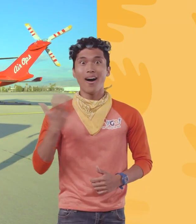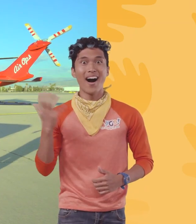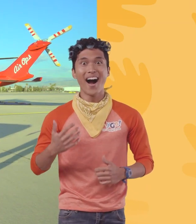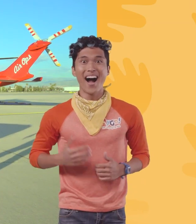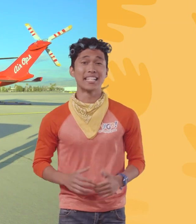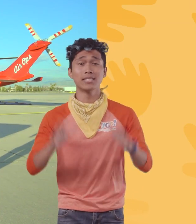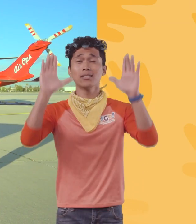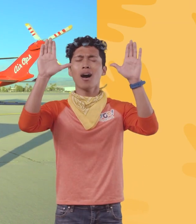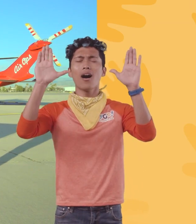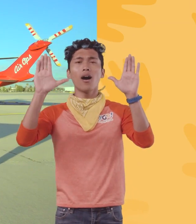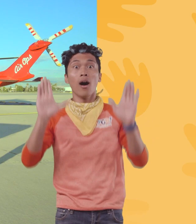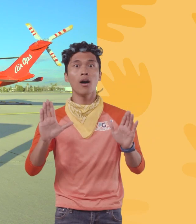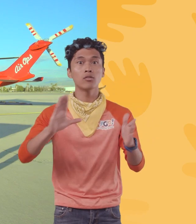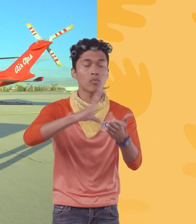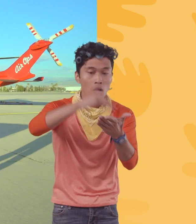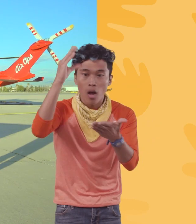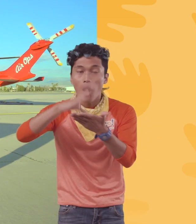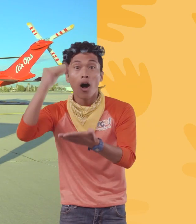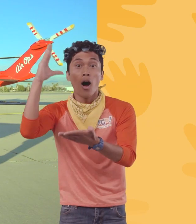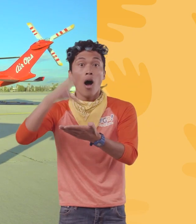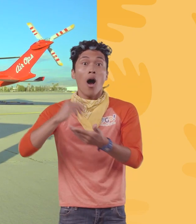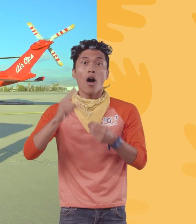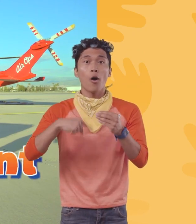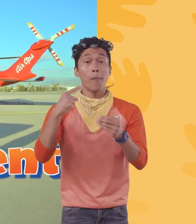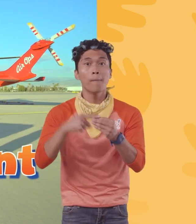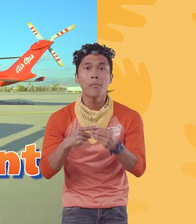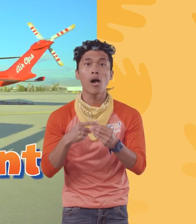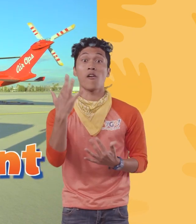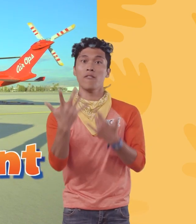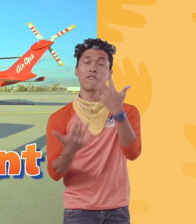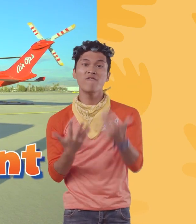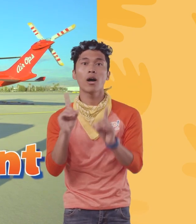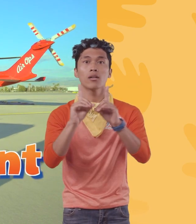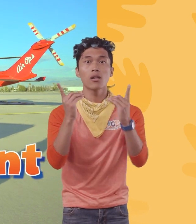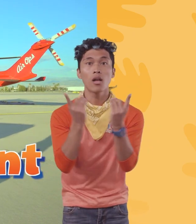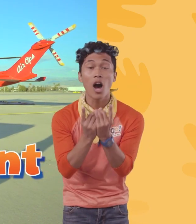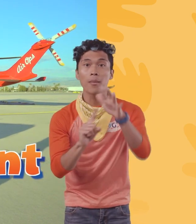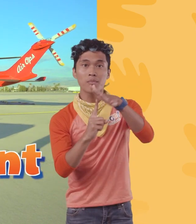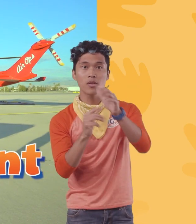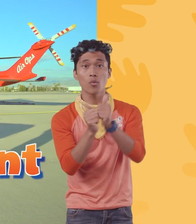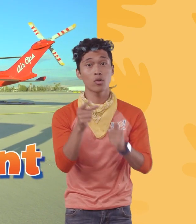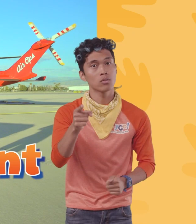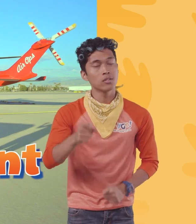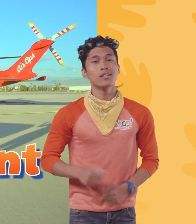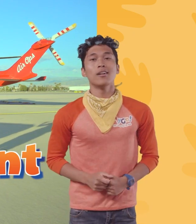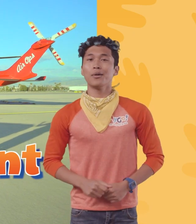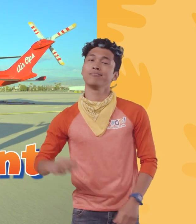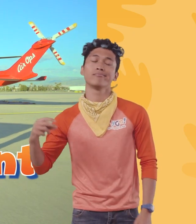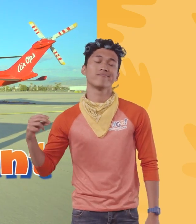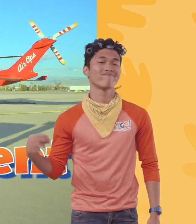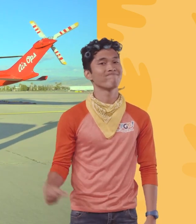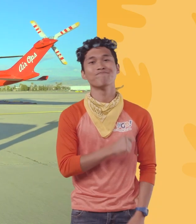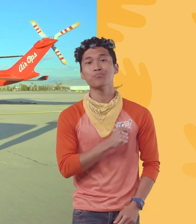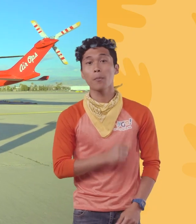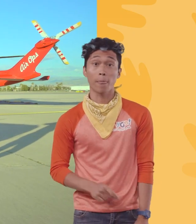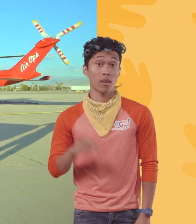Whoa! That was so awesome learning about this fire department helicopter with you. Well,